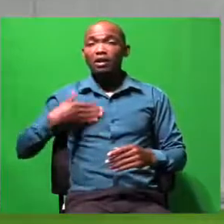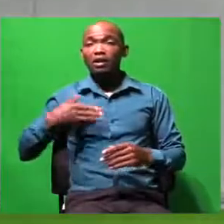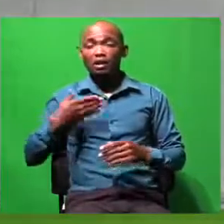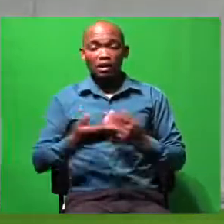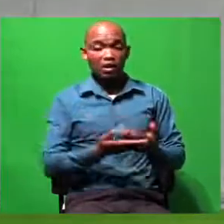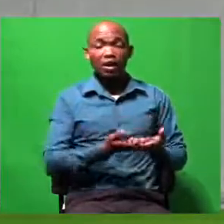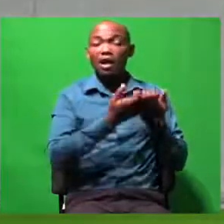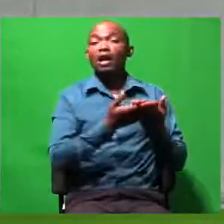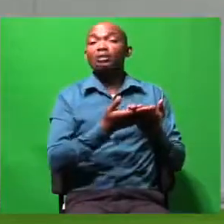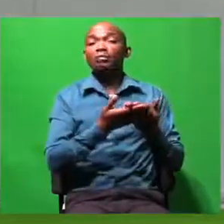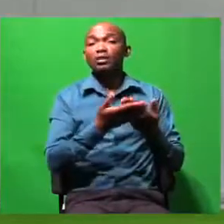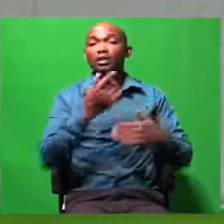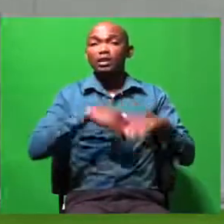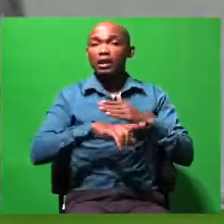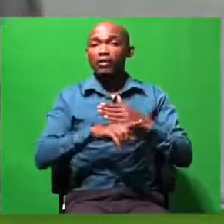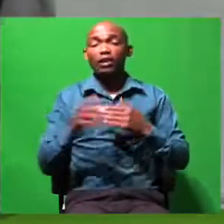communities. This is the second group.